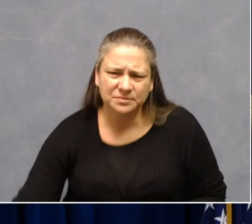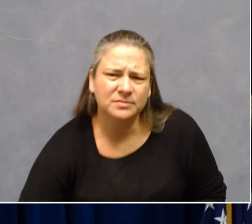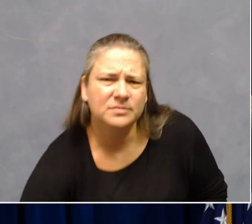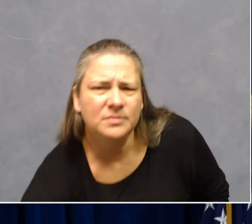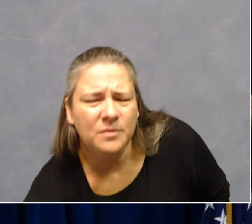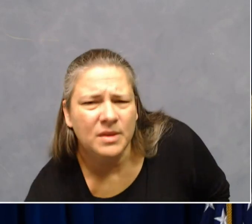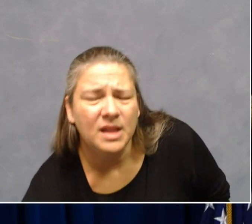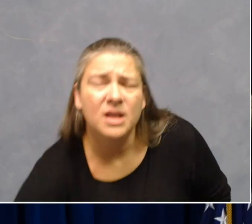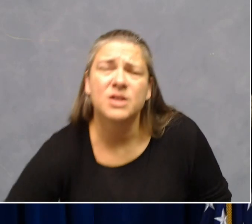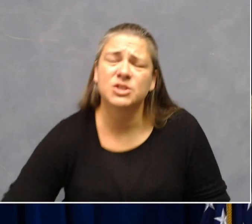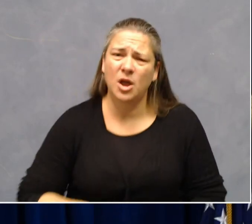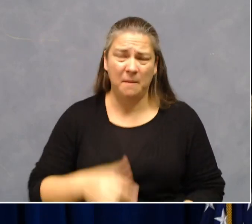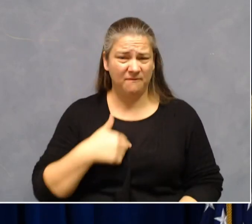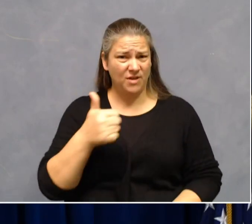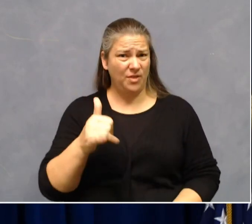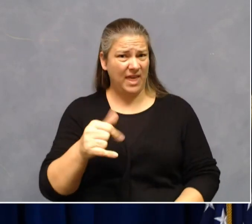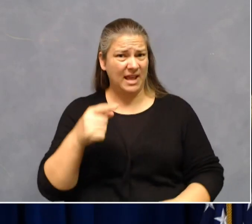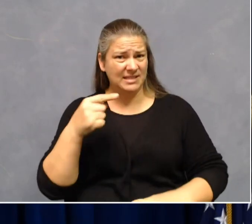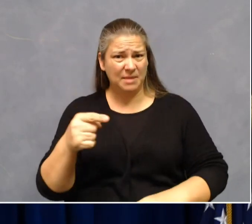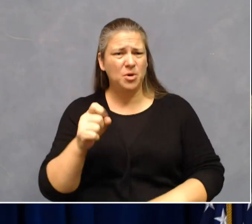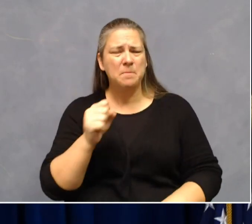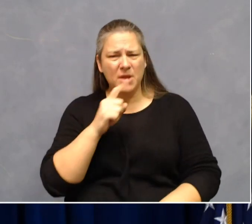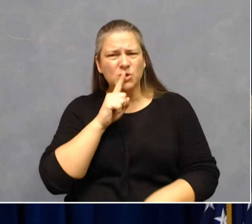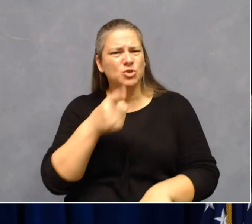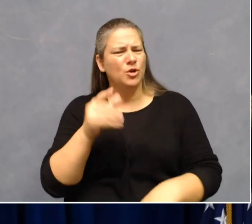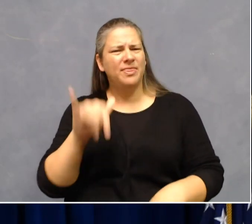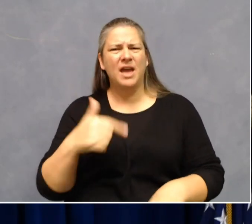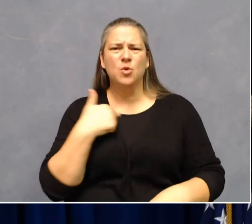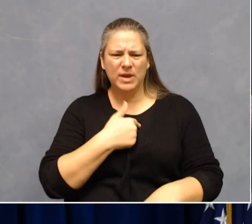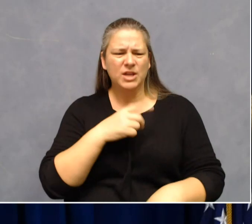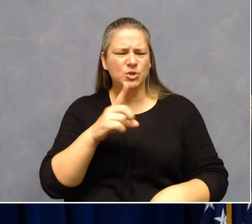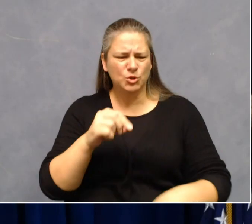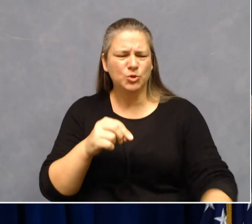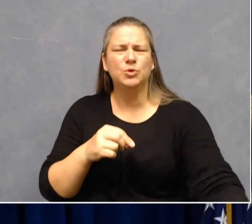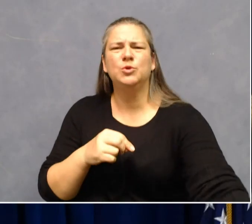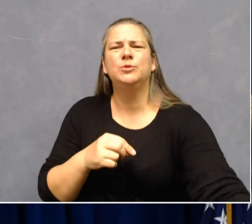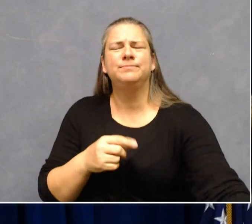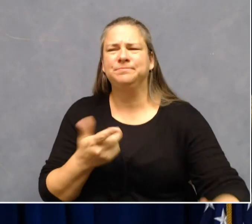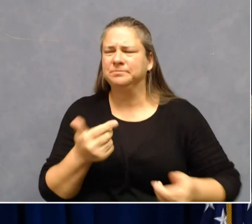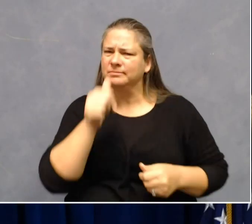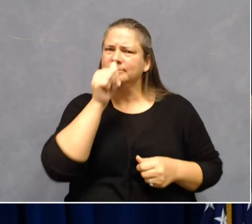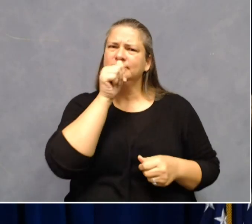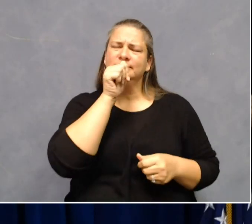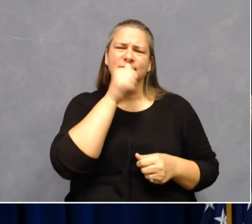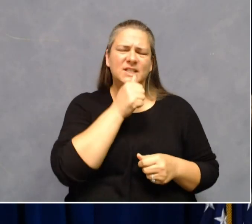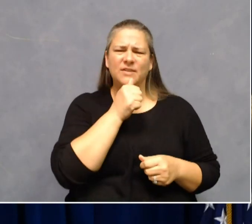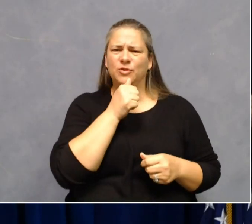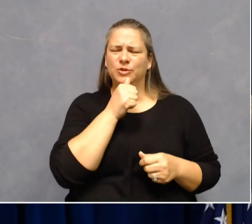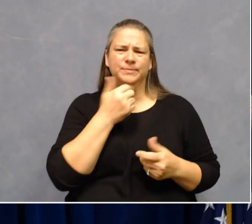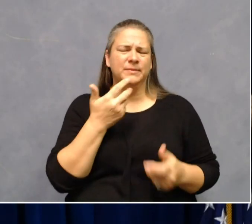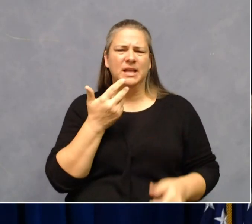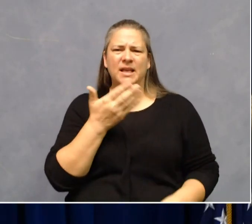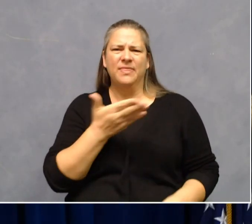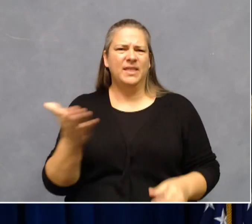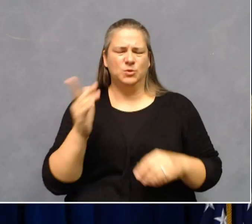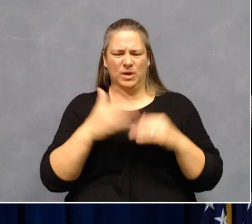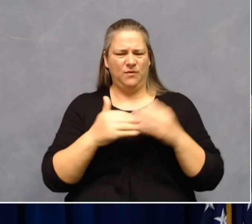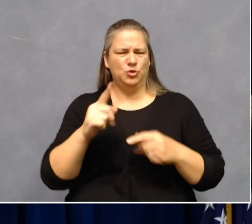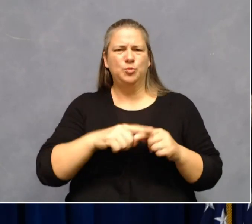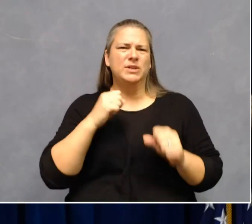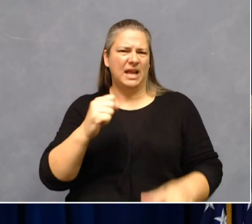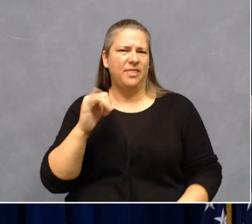following that example, let's make sure that we suffer the inconveniences that we have to protect those around